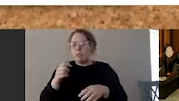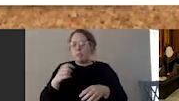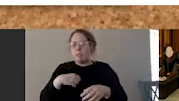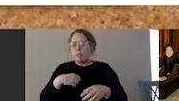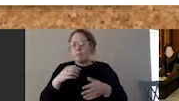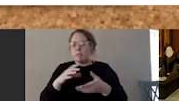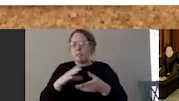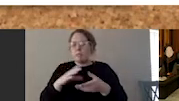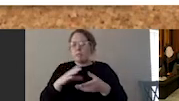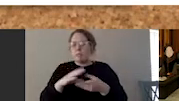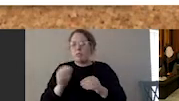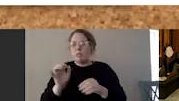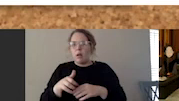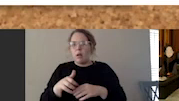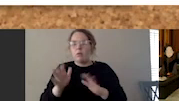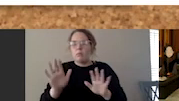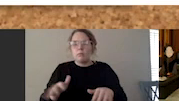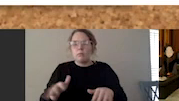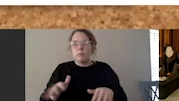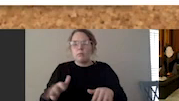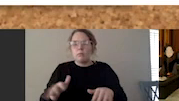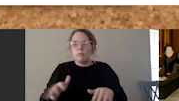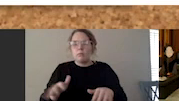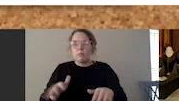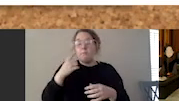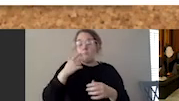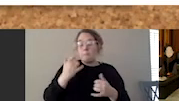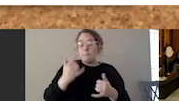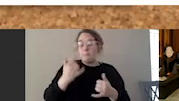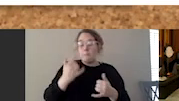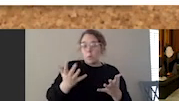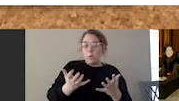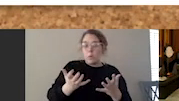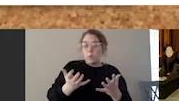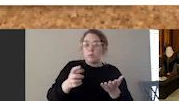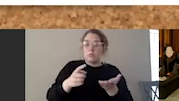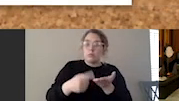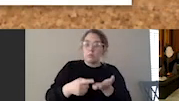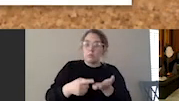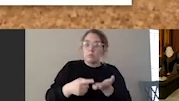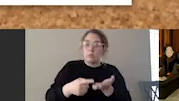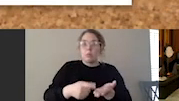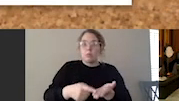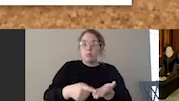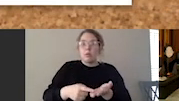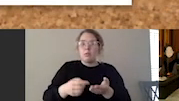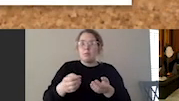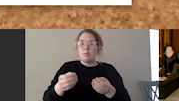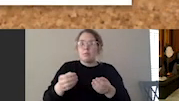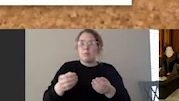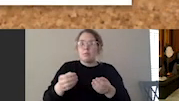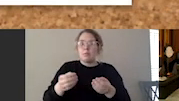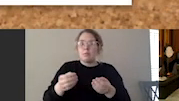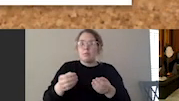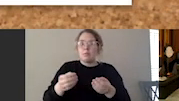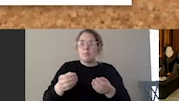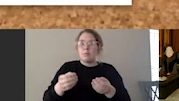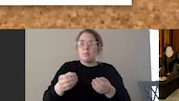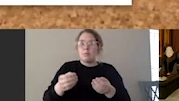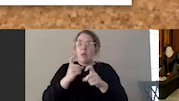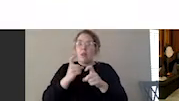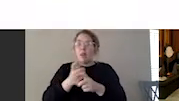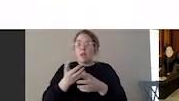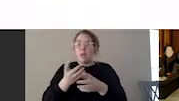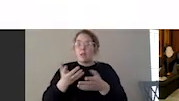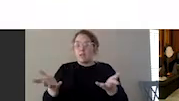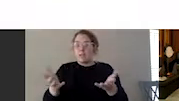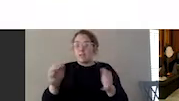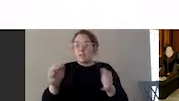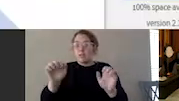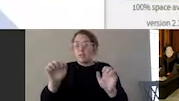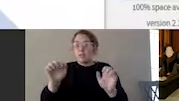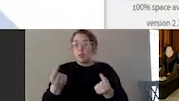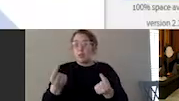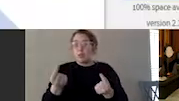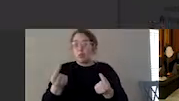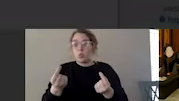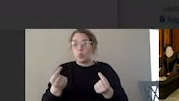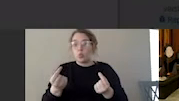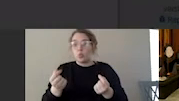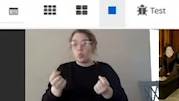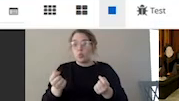little bit about some of the more complex things that you can do with this software.